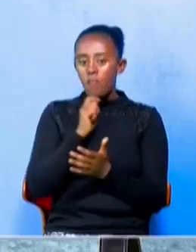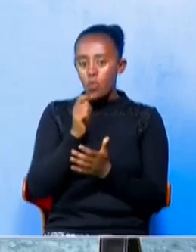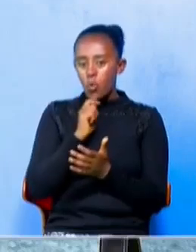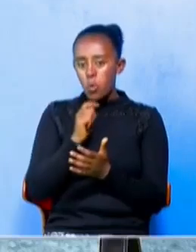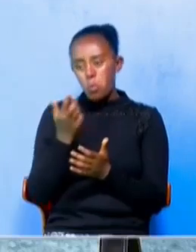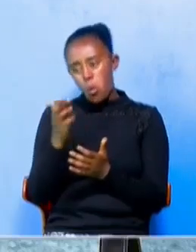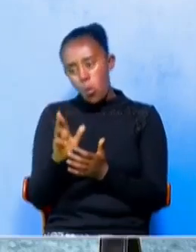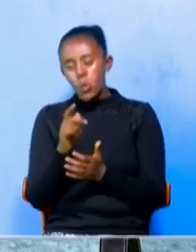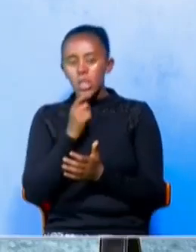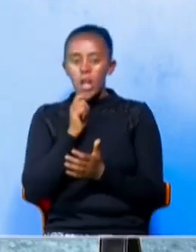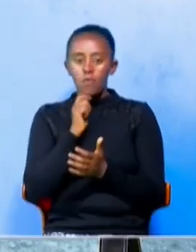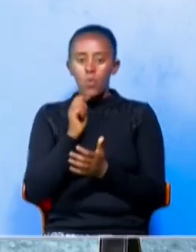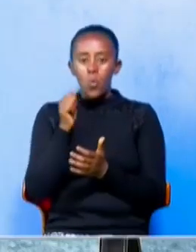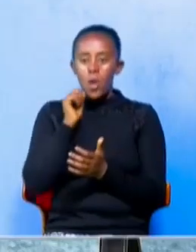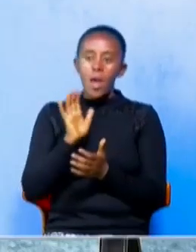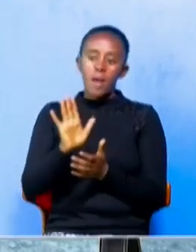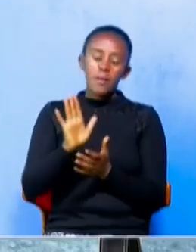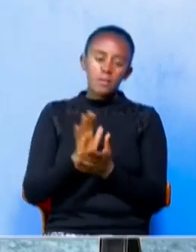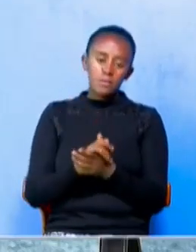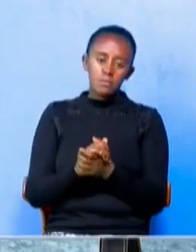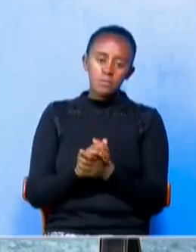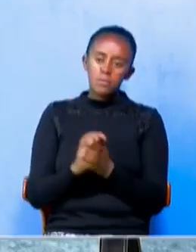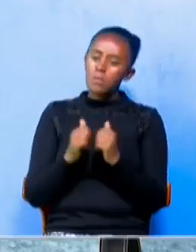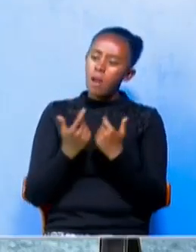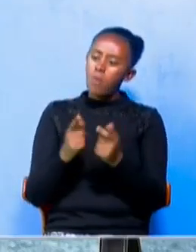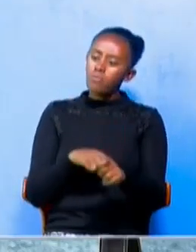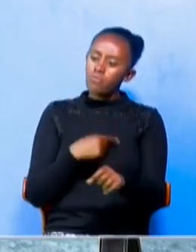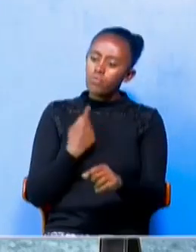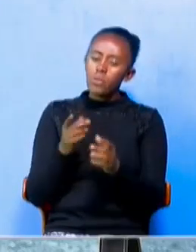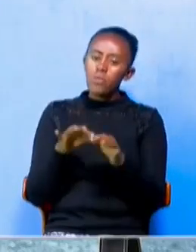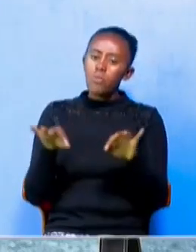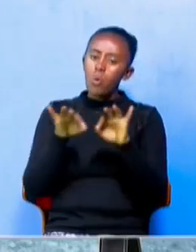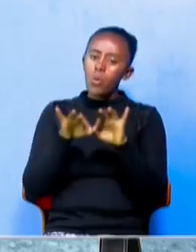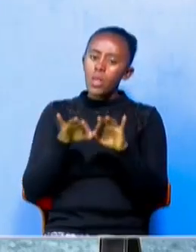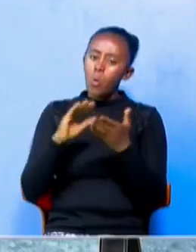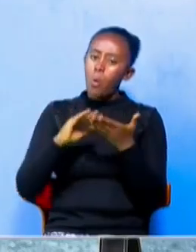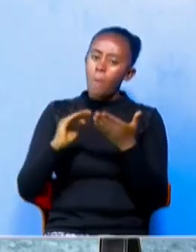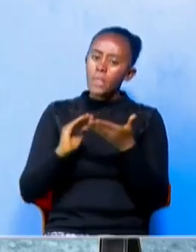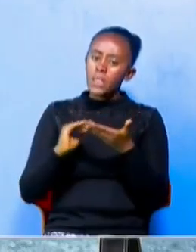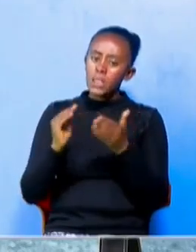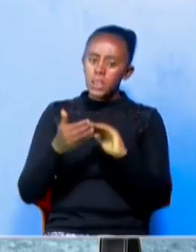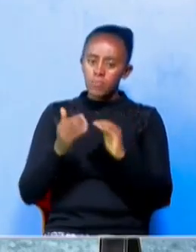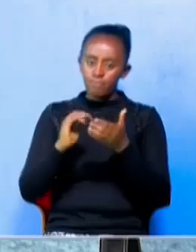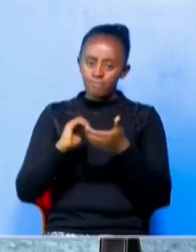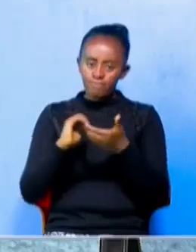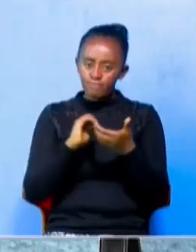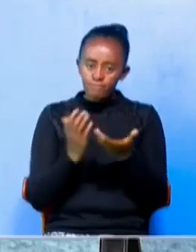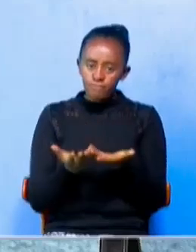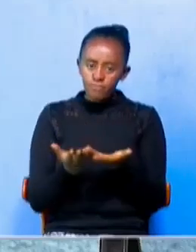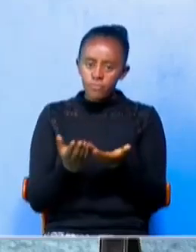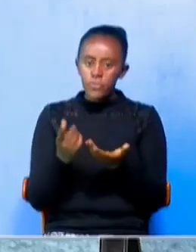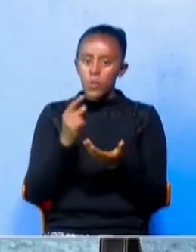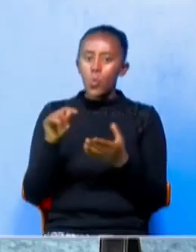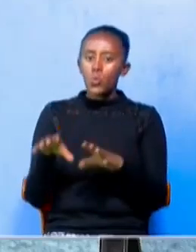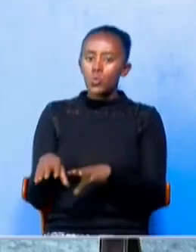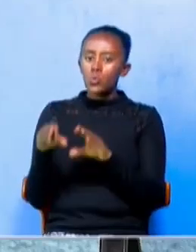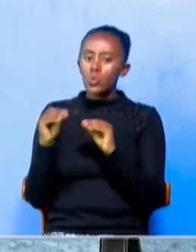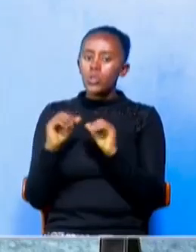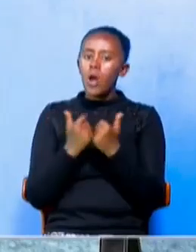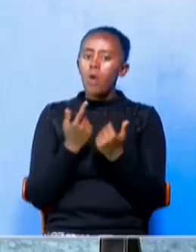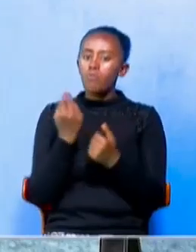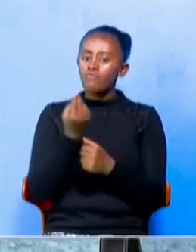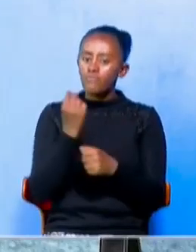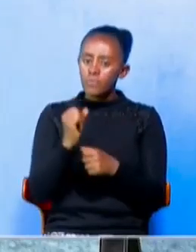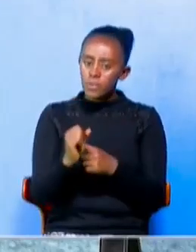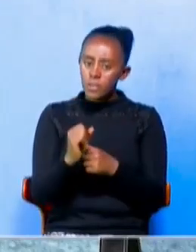or interviewing her? How far it is important for the community? How far it is important for the students? How far